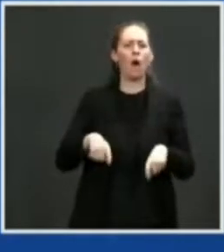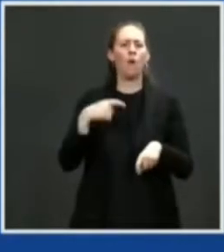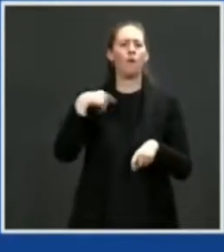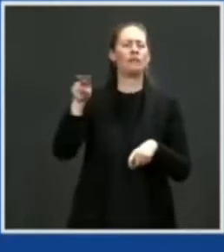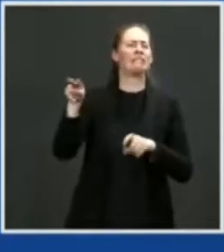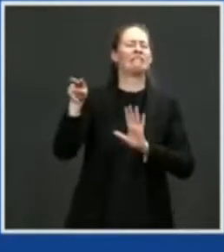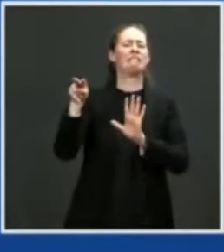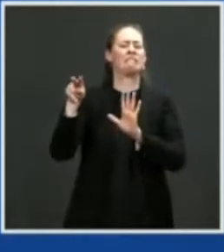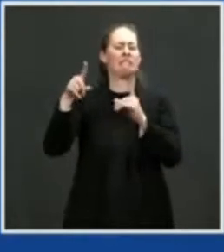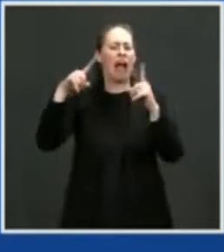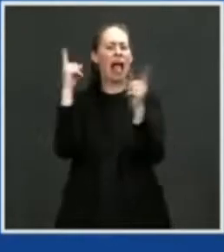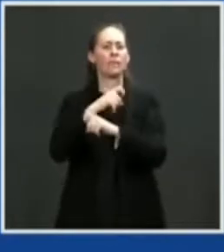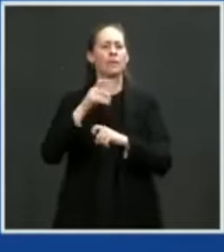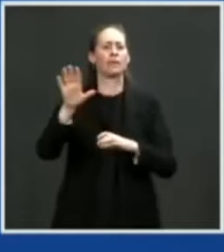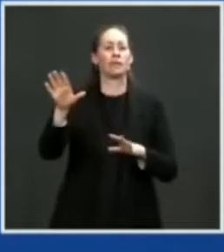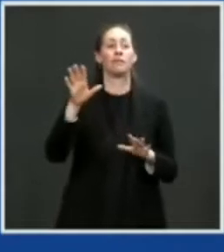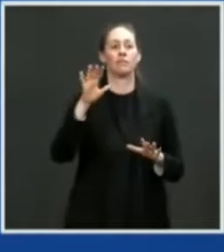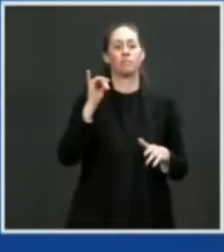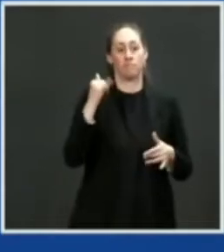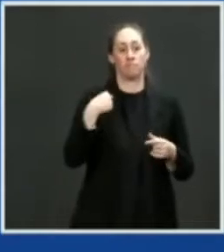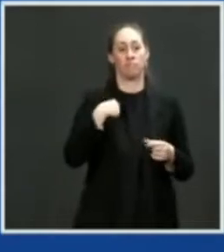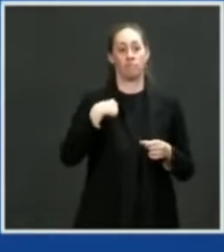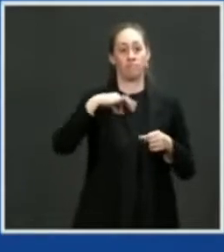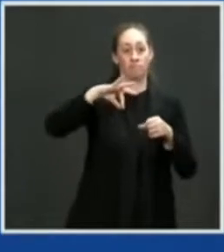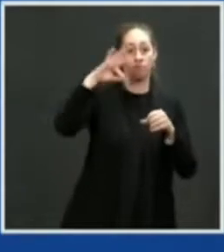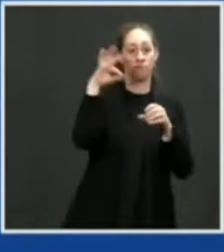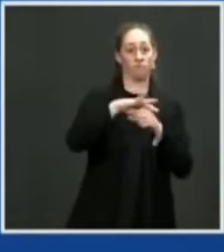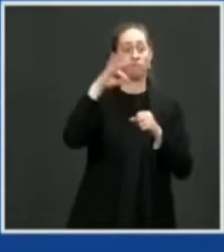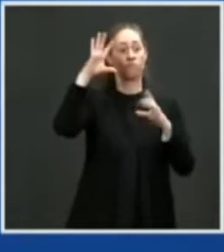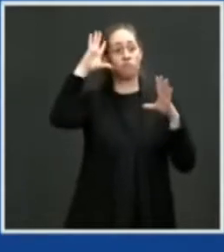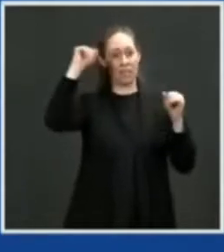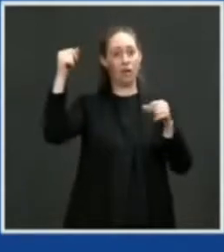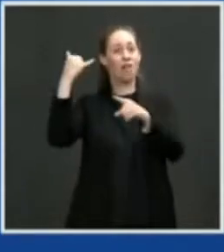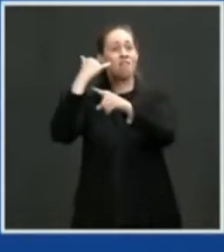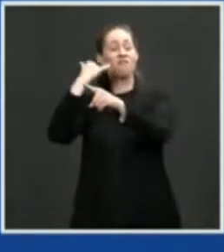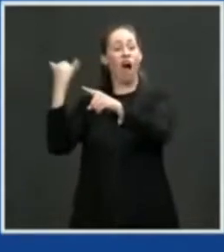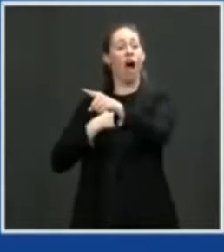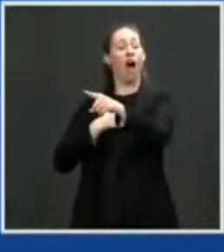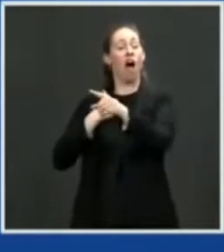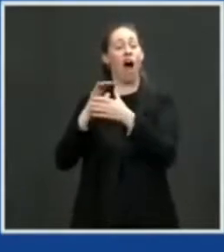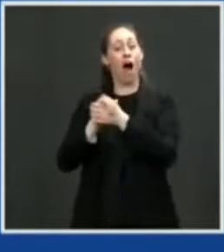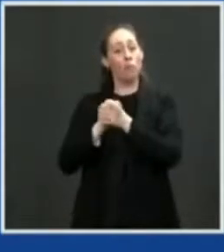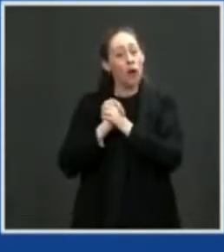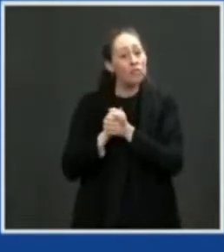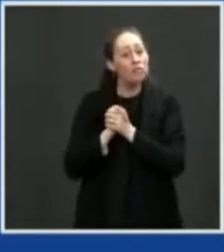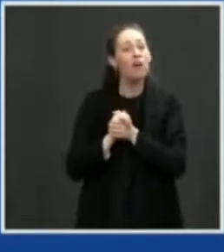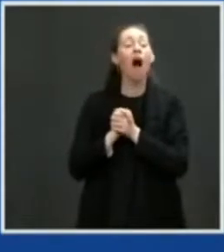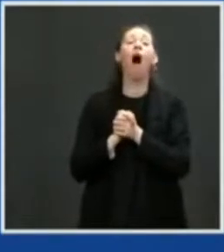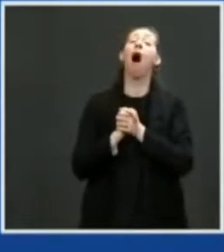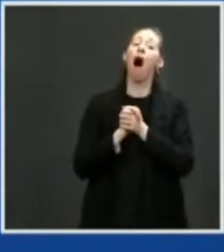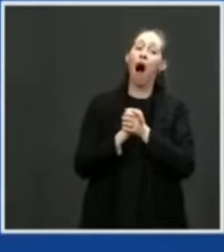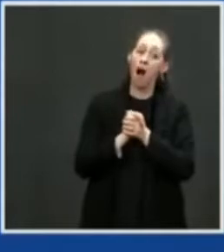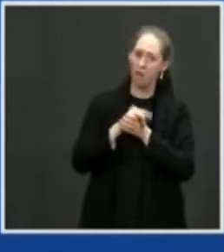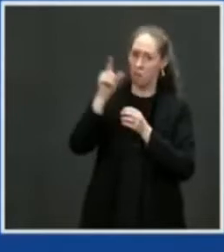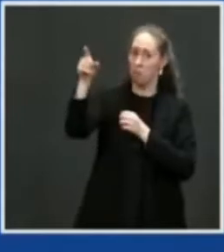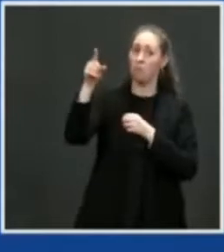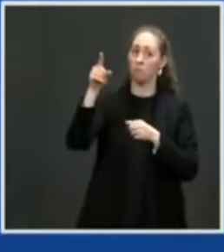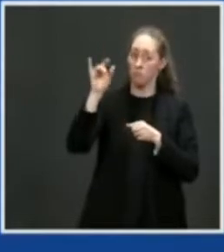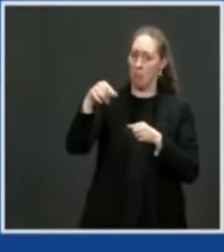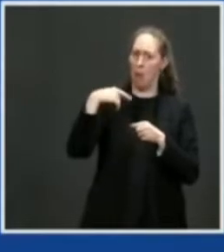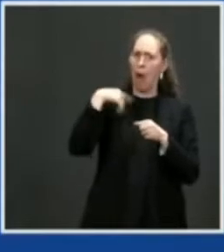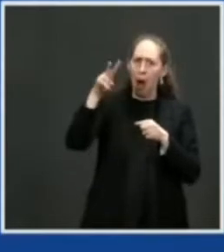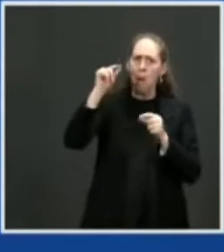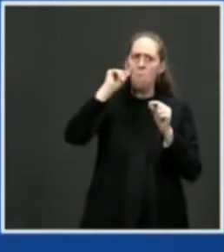to congratulate me, I think to the surprise of the China experts who were his people on the call as well as mine